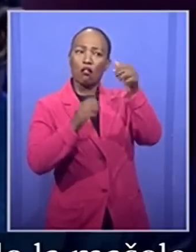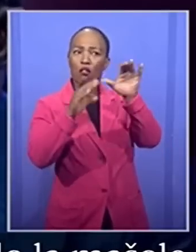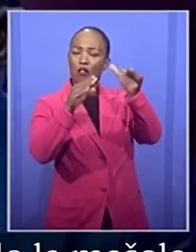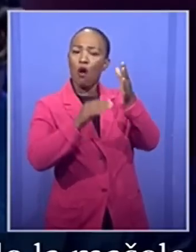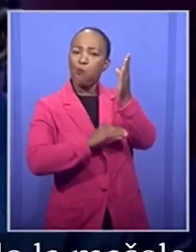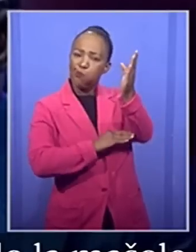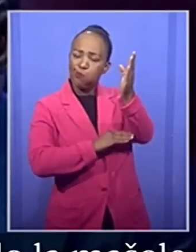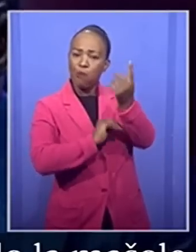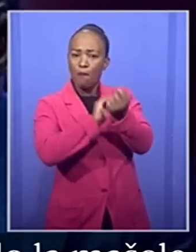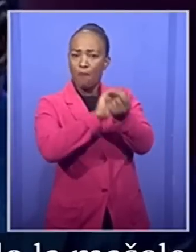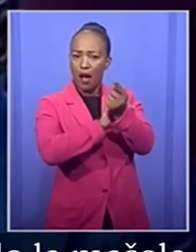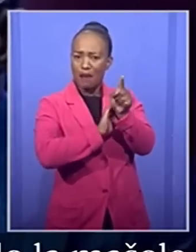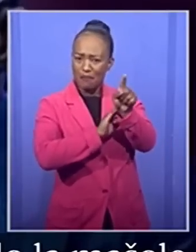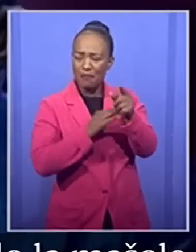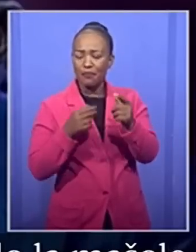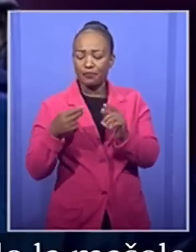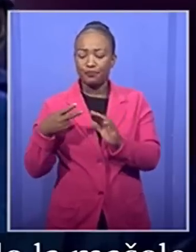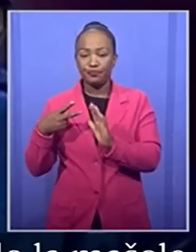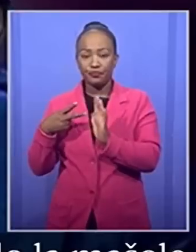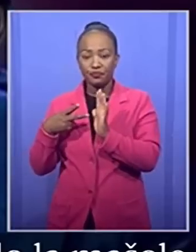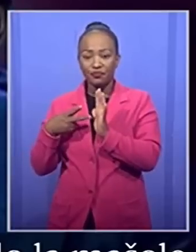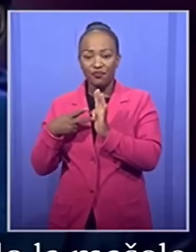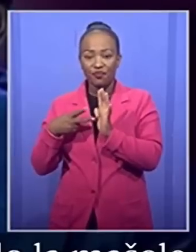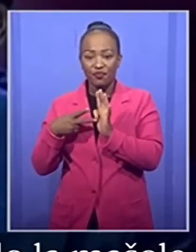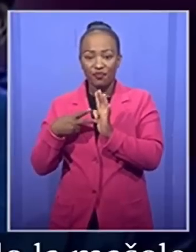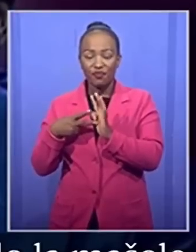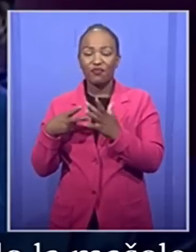and secondly,